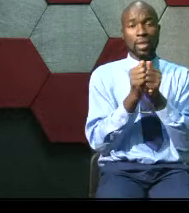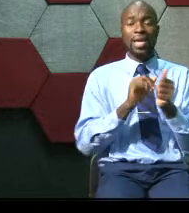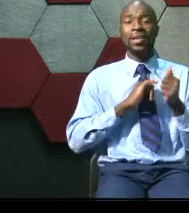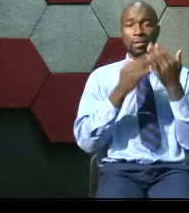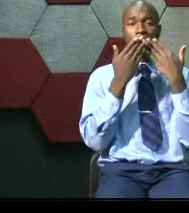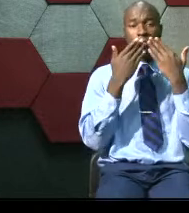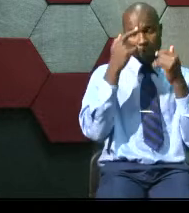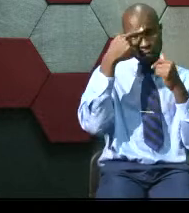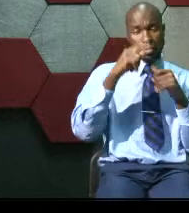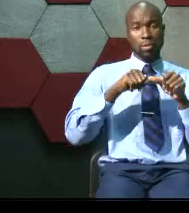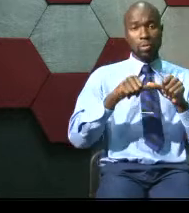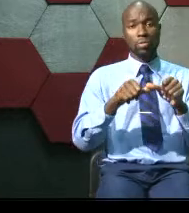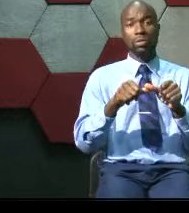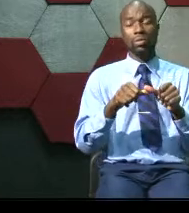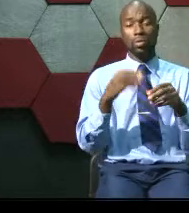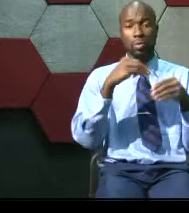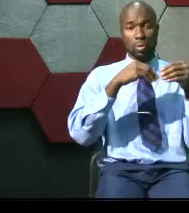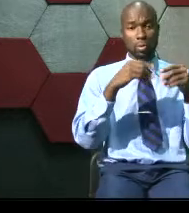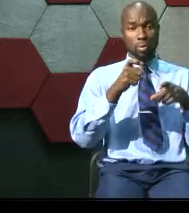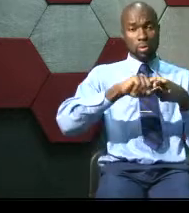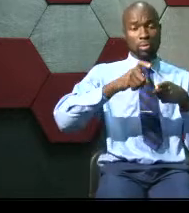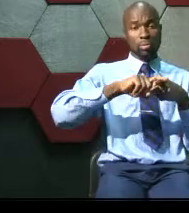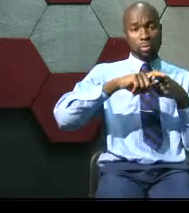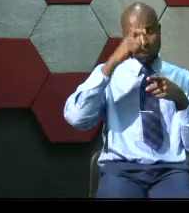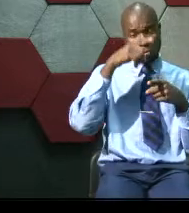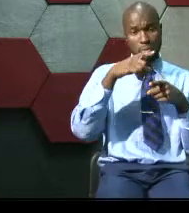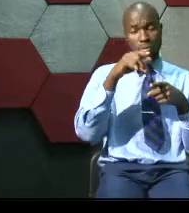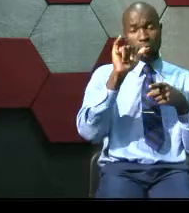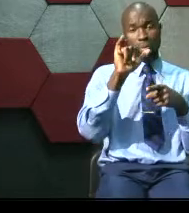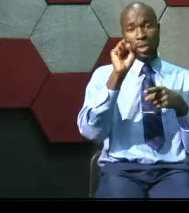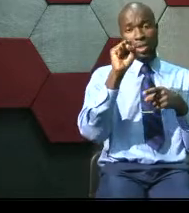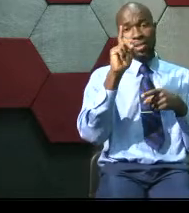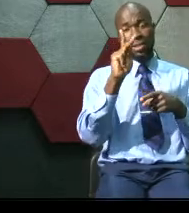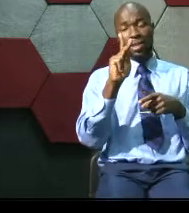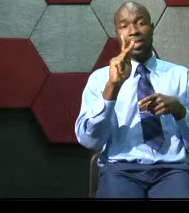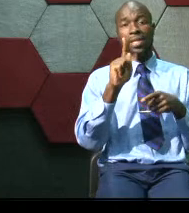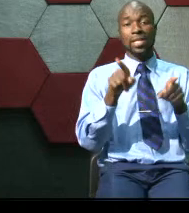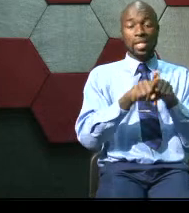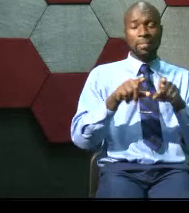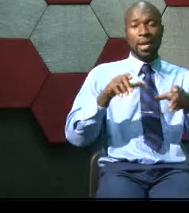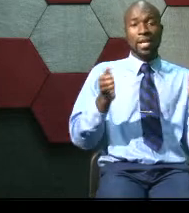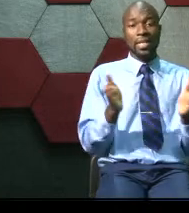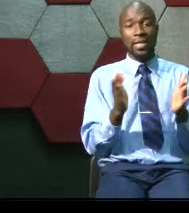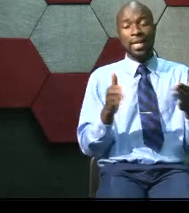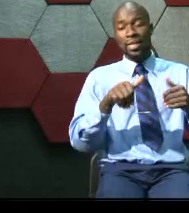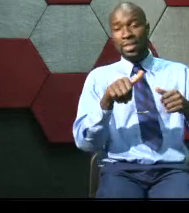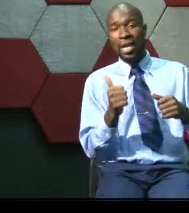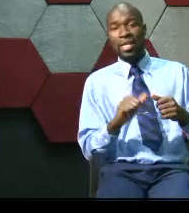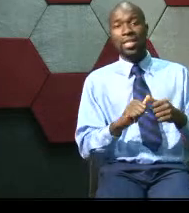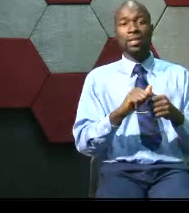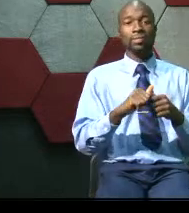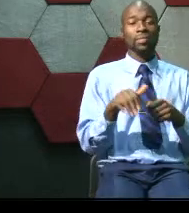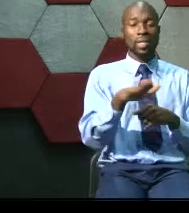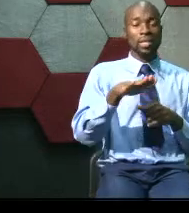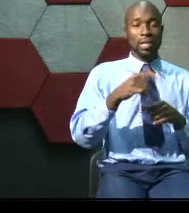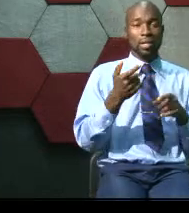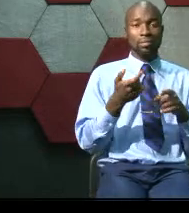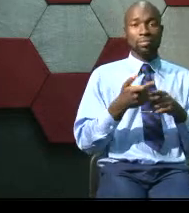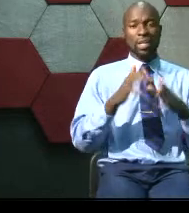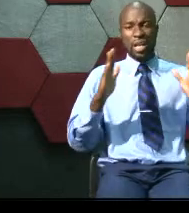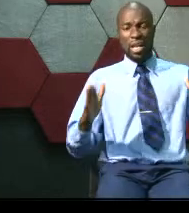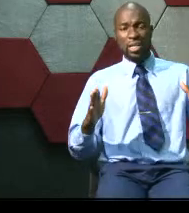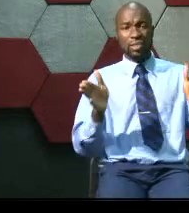continued contribution to YSK and encourage other entities, large and small, with an interest in